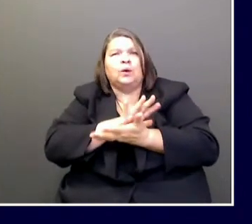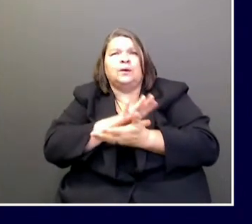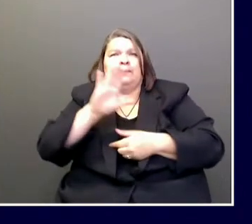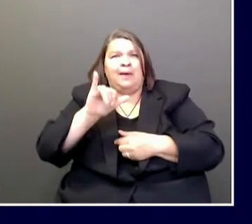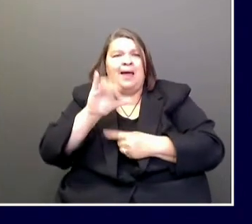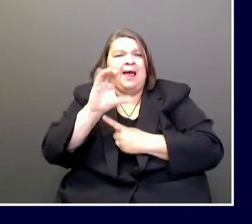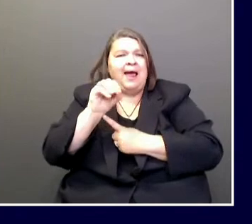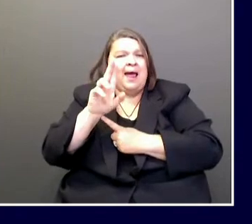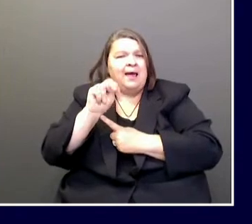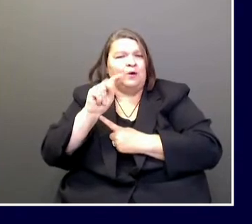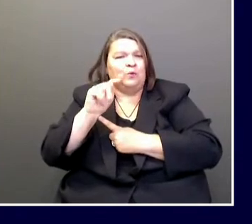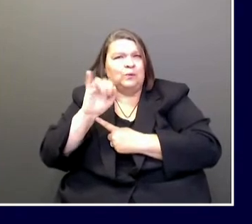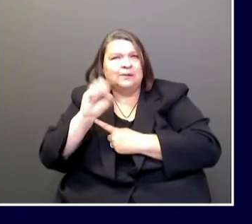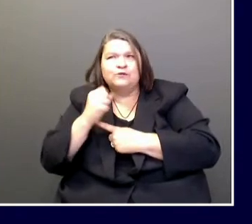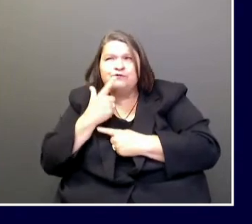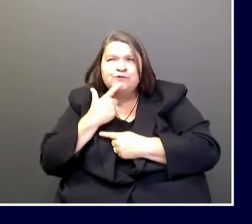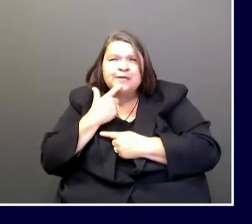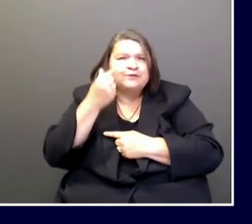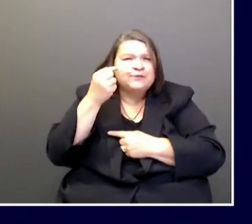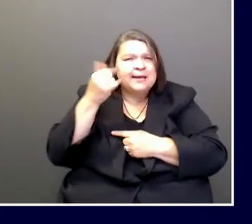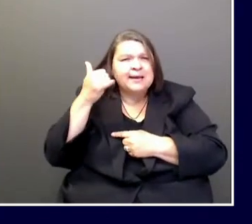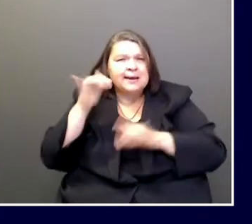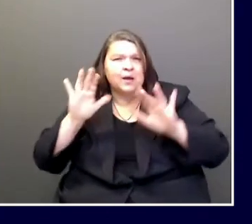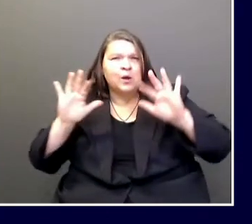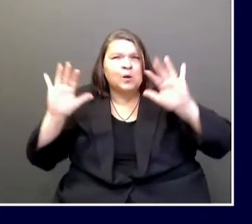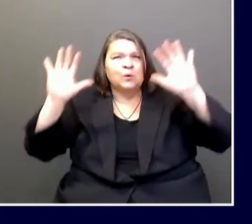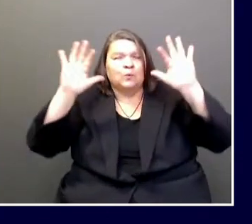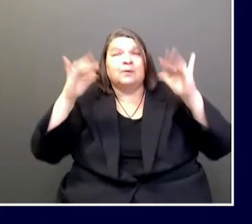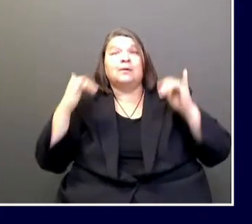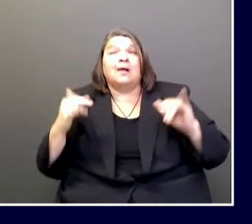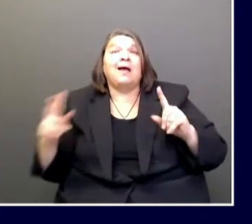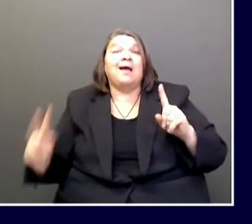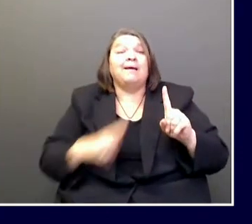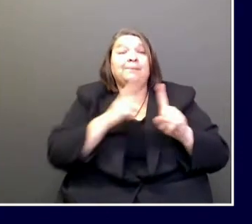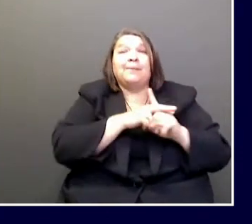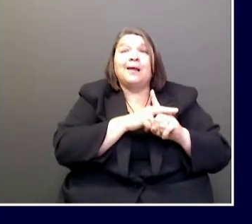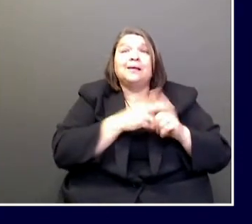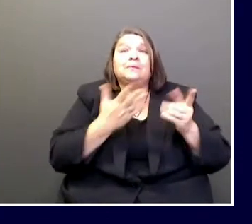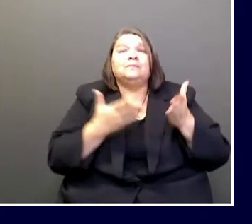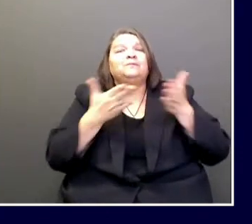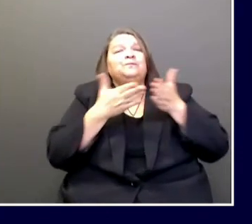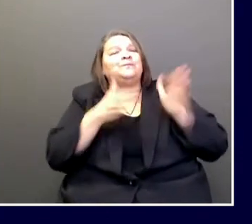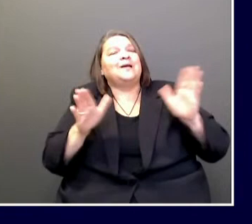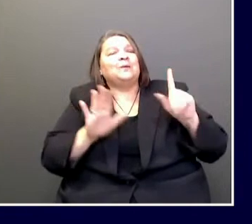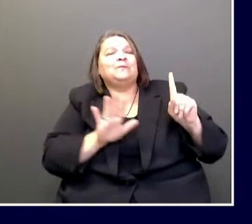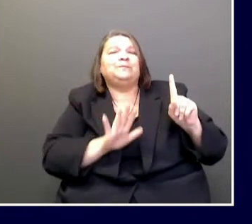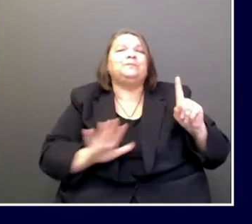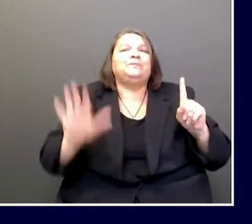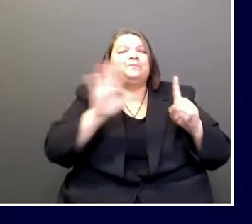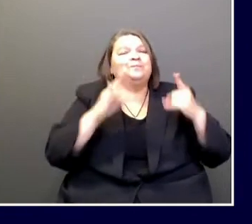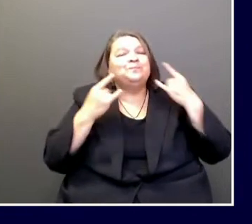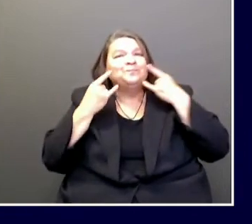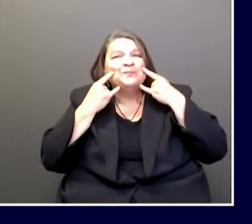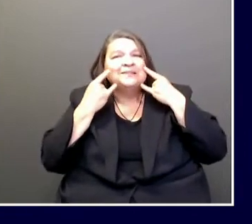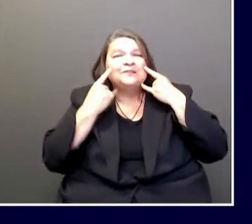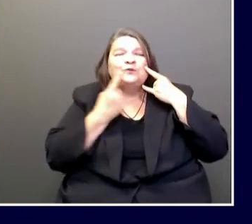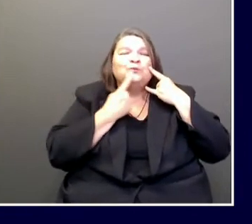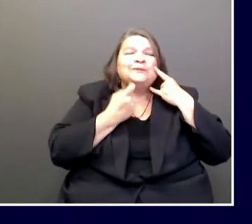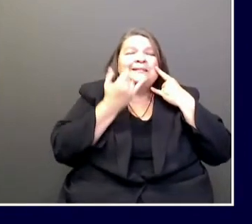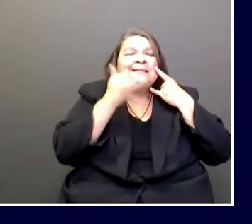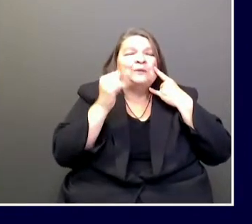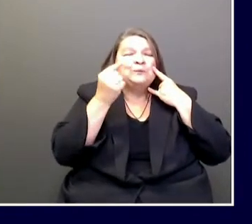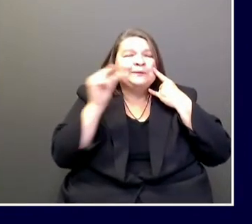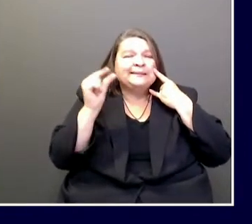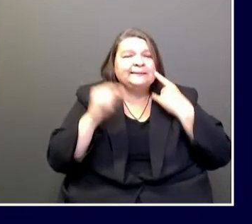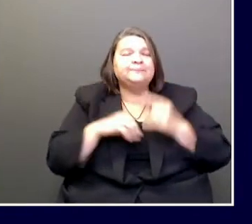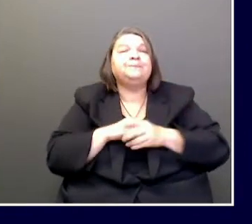doing the same thing here. But Patrick, to go back to your question, what's driving transmission is unvaccinated